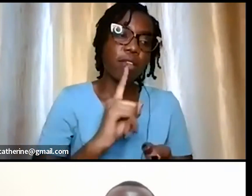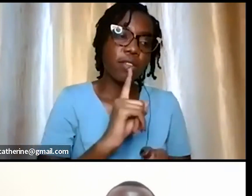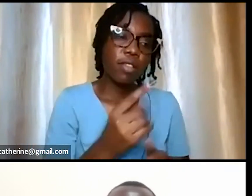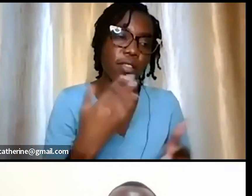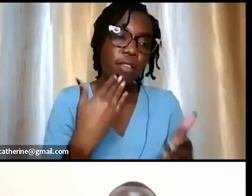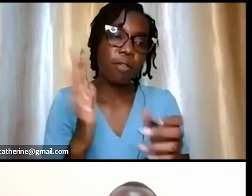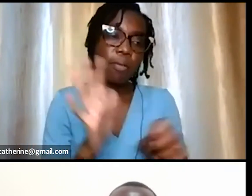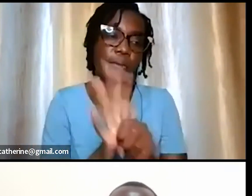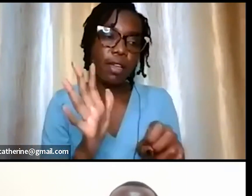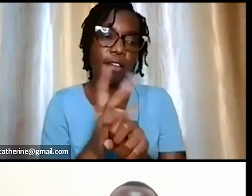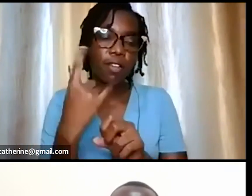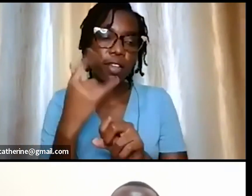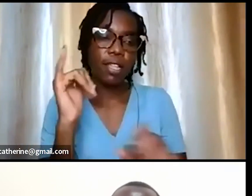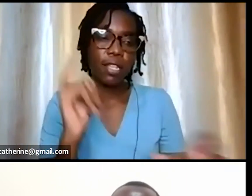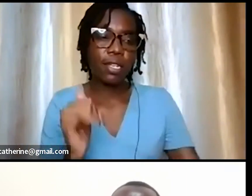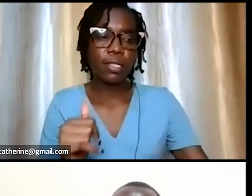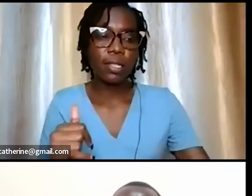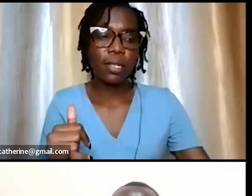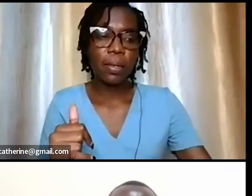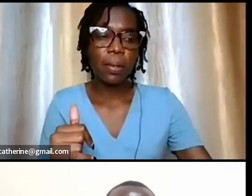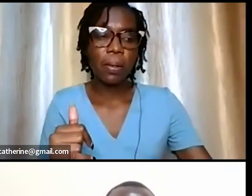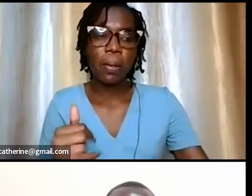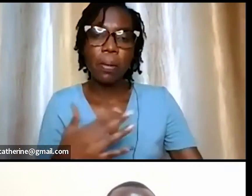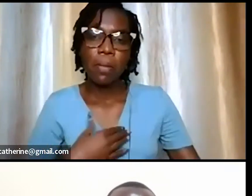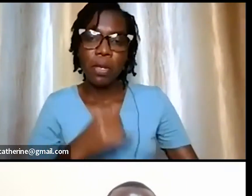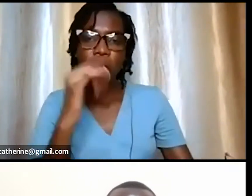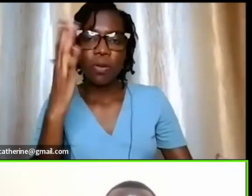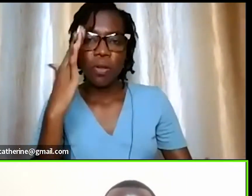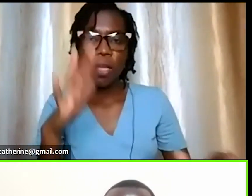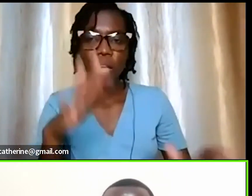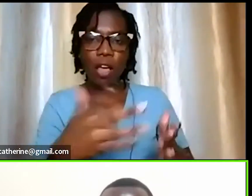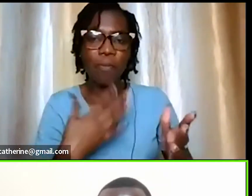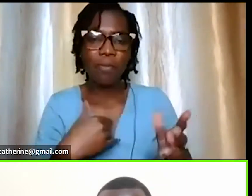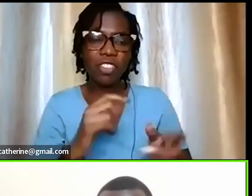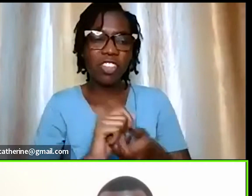I turned into a speaker.